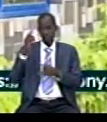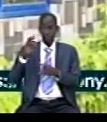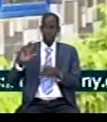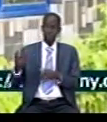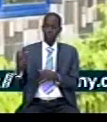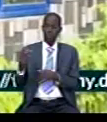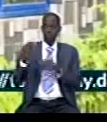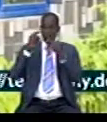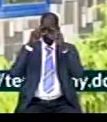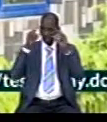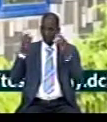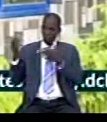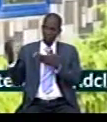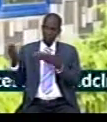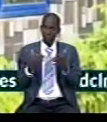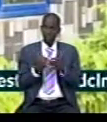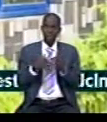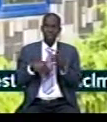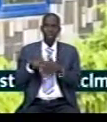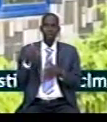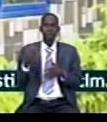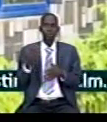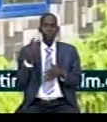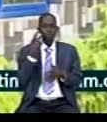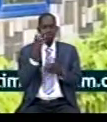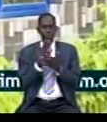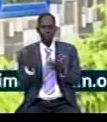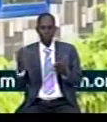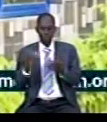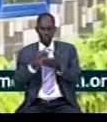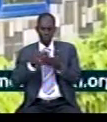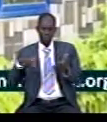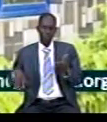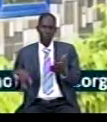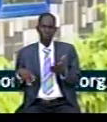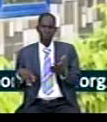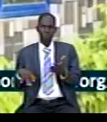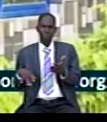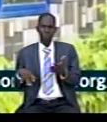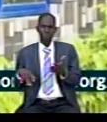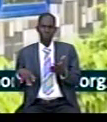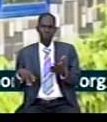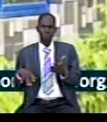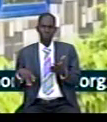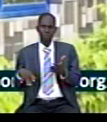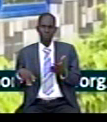As I brought the last one out, the screw removed. I said, what is happening?